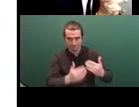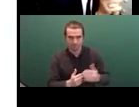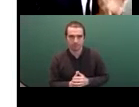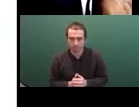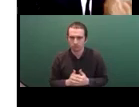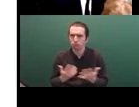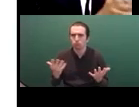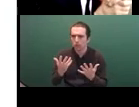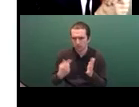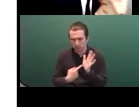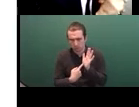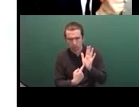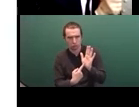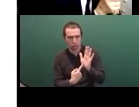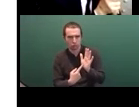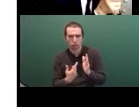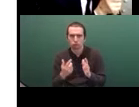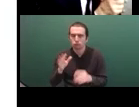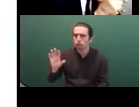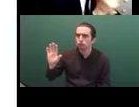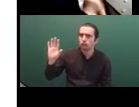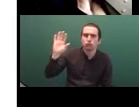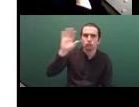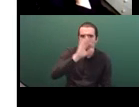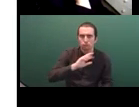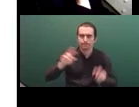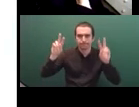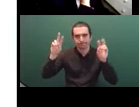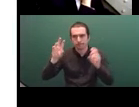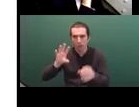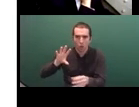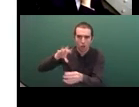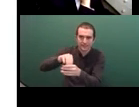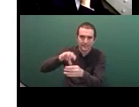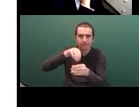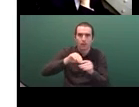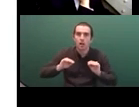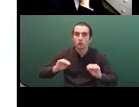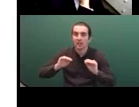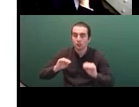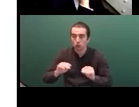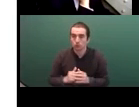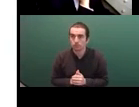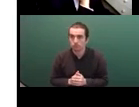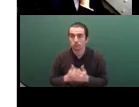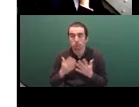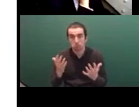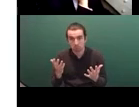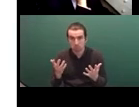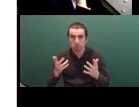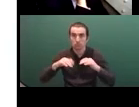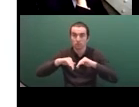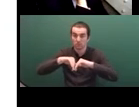degree in the mainstream schools academically. So that's the first thing from multiple studies has been